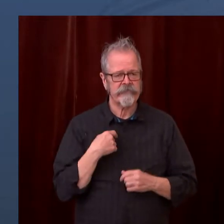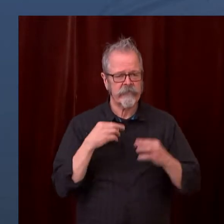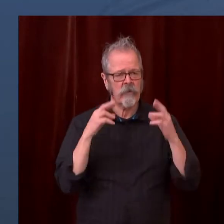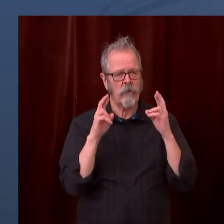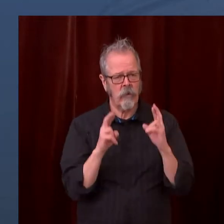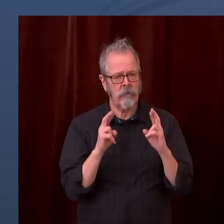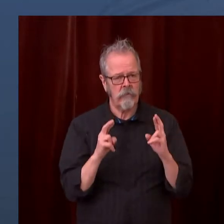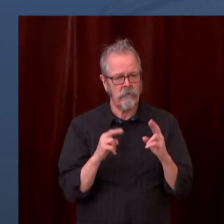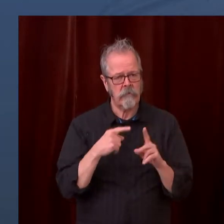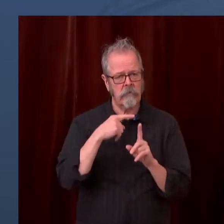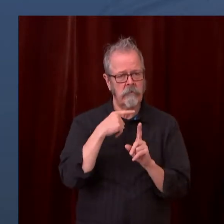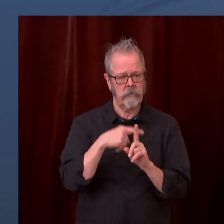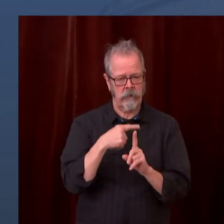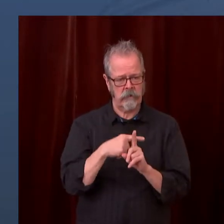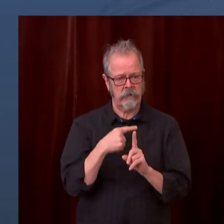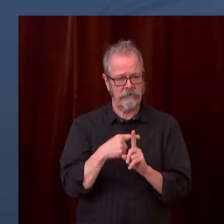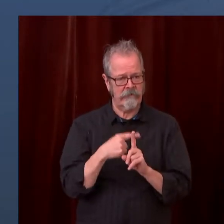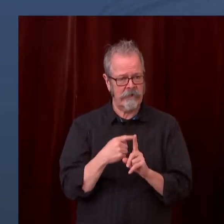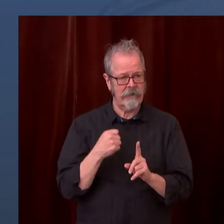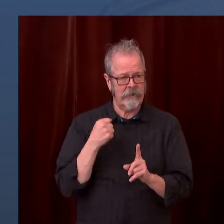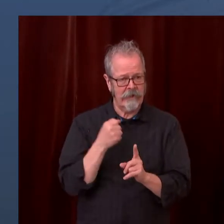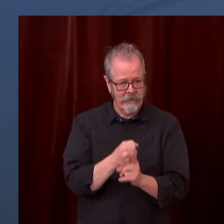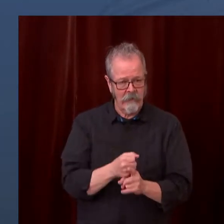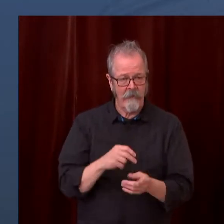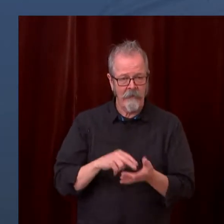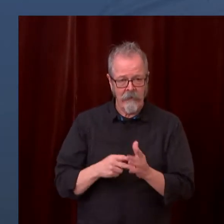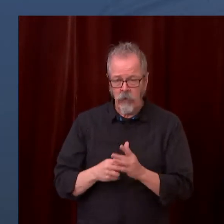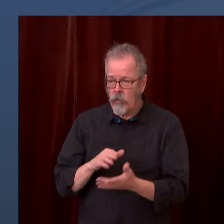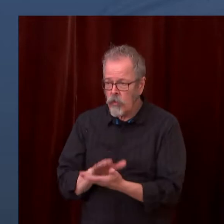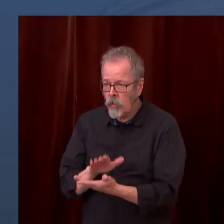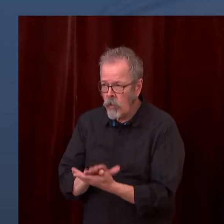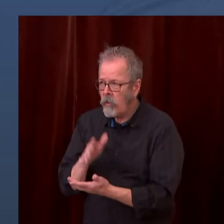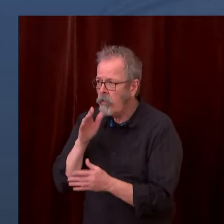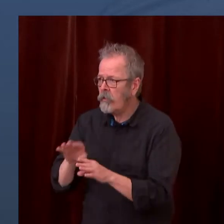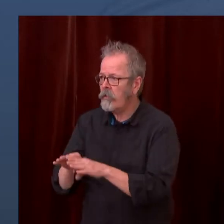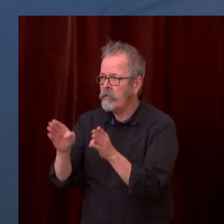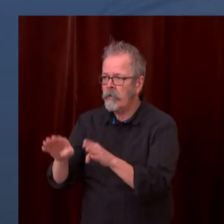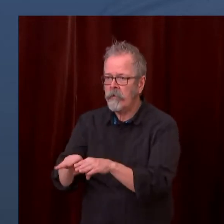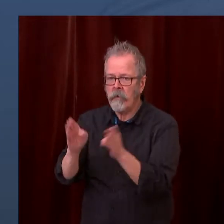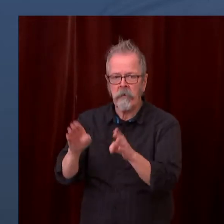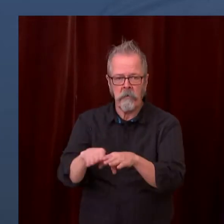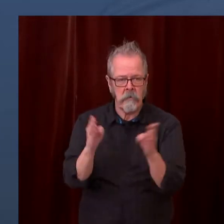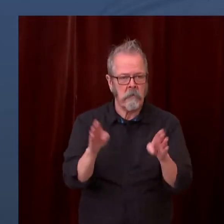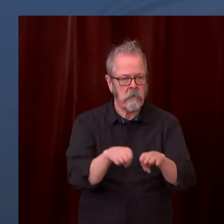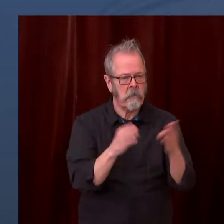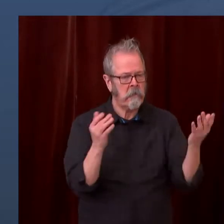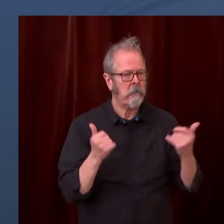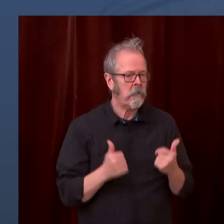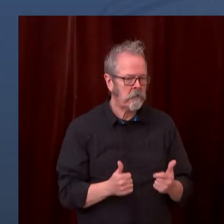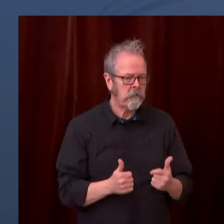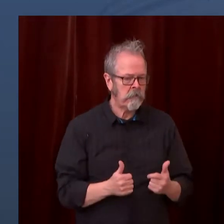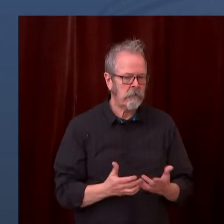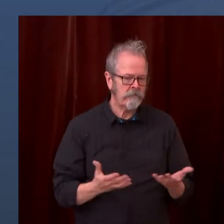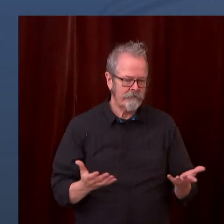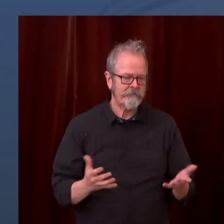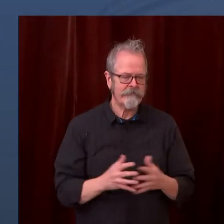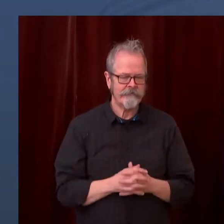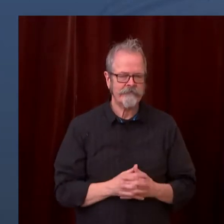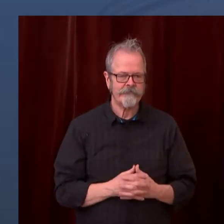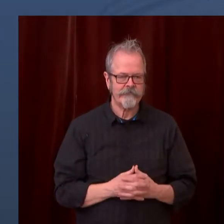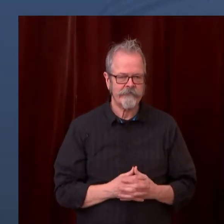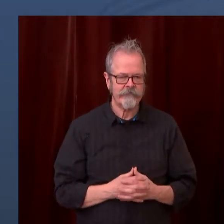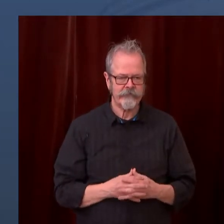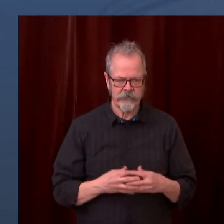benefit. Now, we were going to be putting the teachers would have, we were actually, what's today,